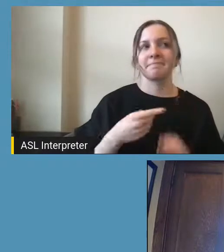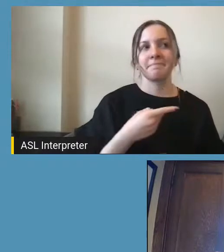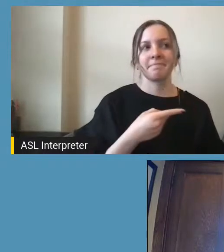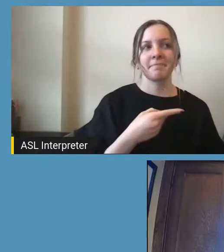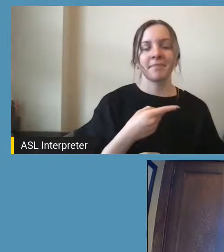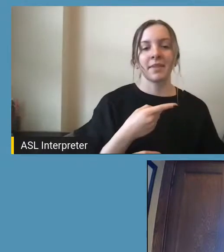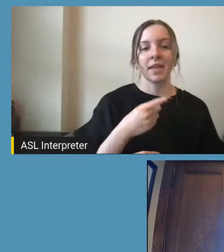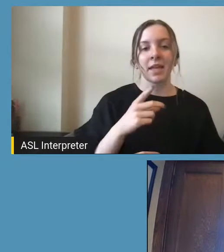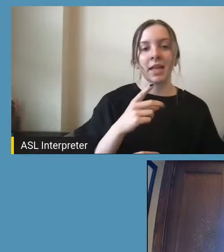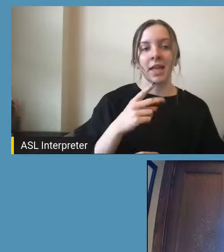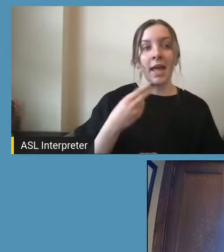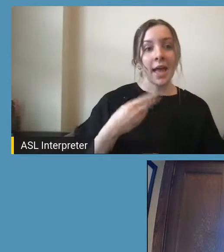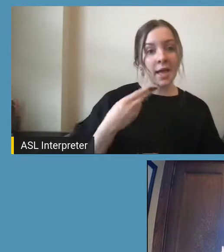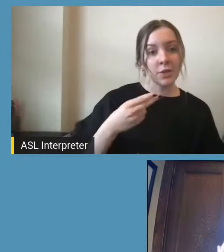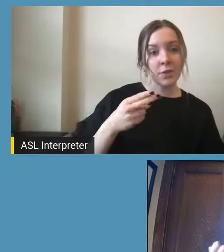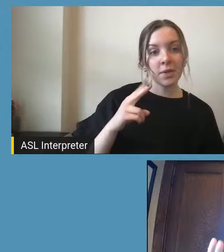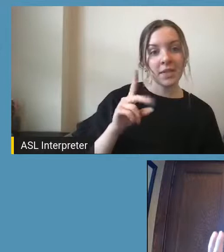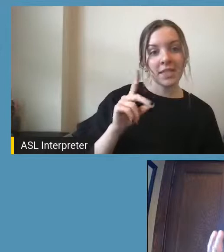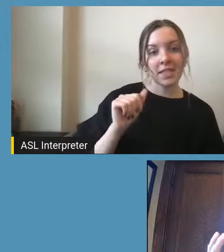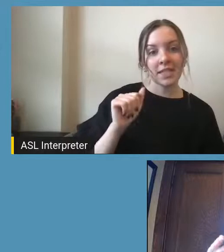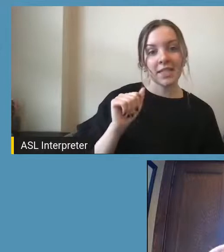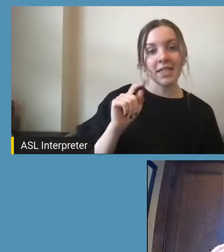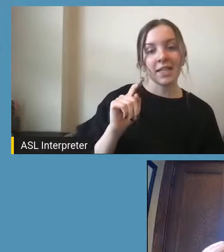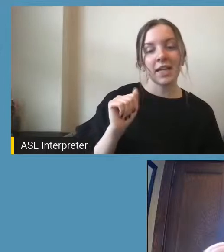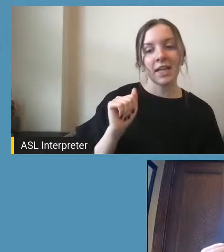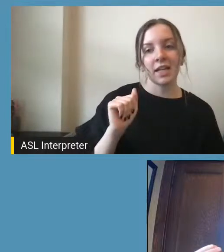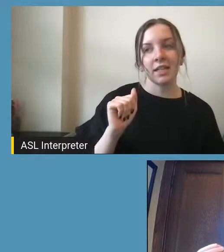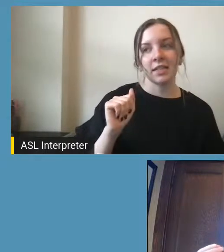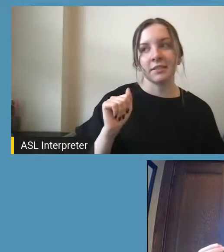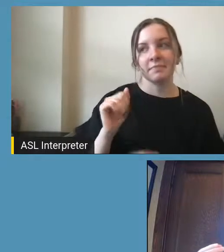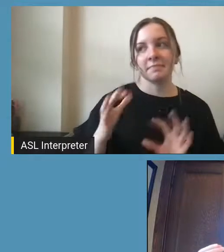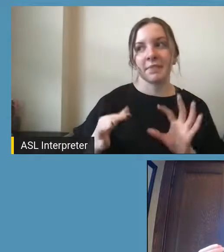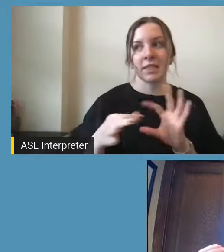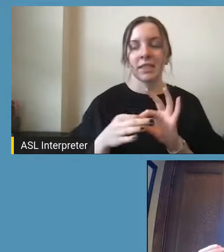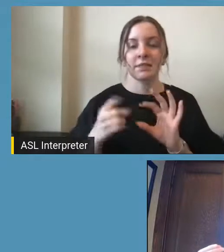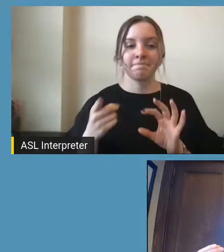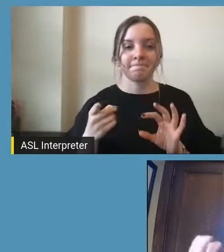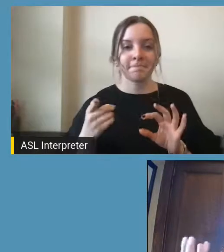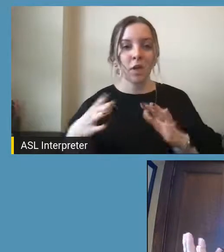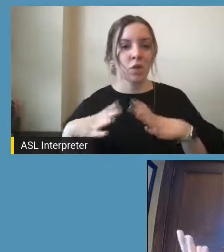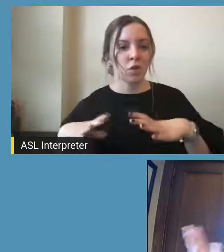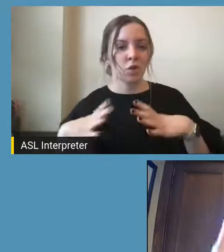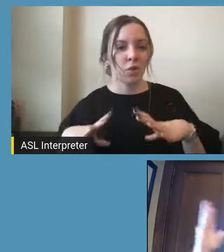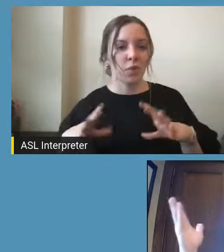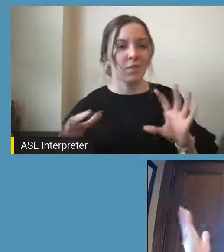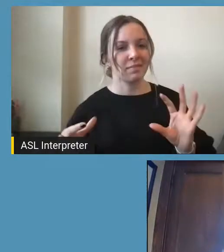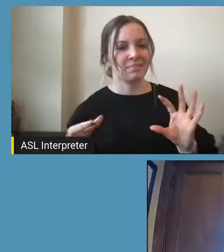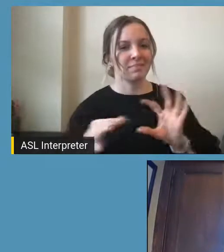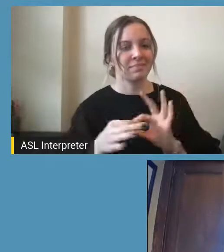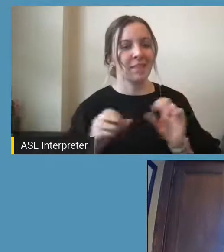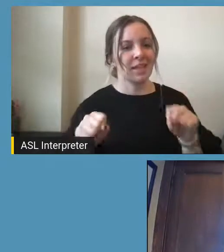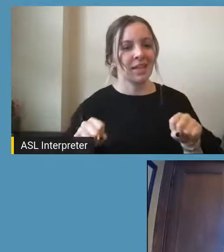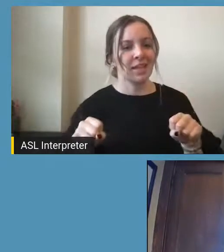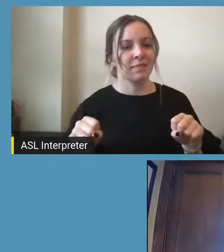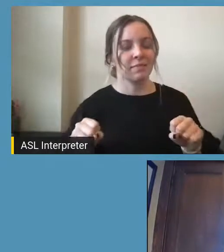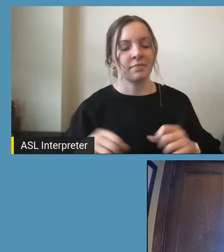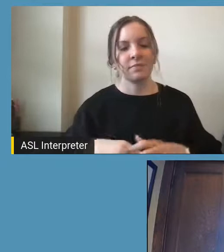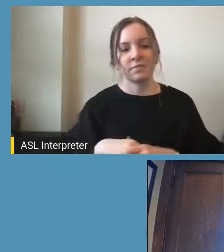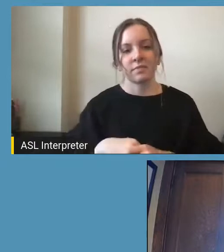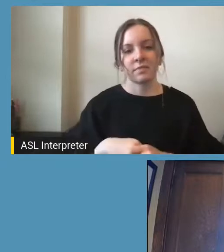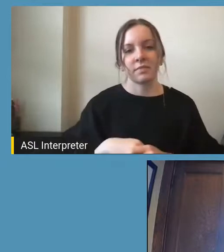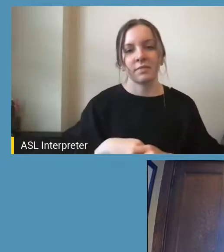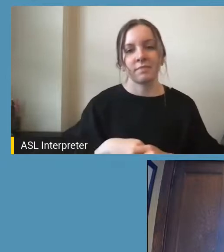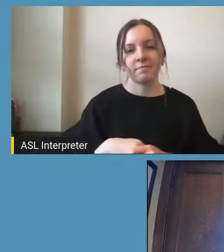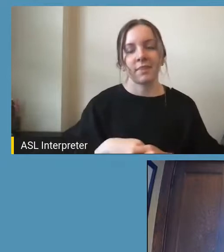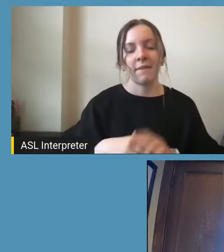able to recreate certain, clothing from just the archaeological record? For example, the thing that comes to